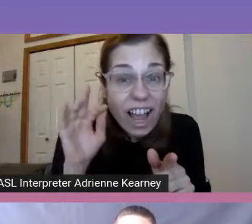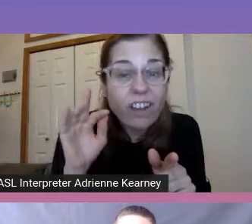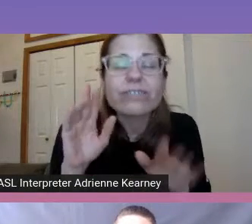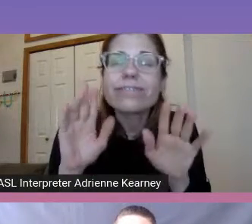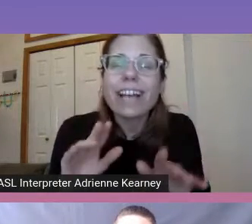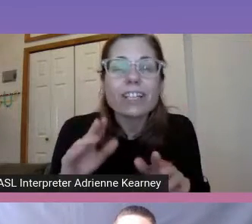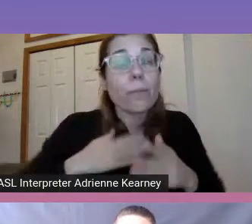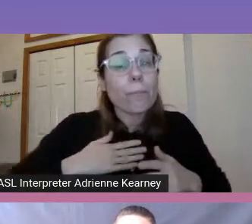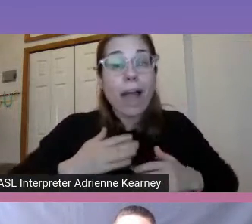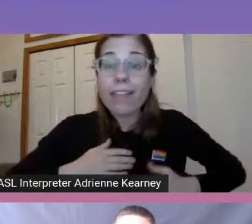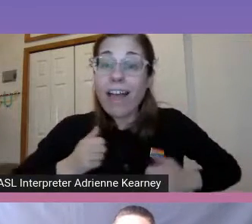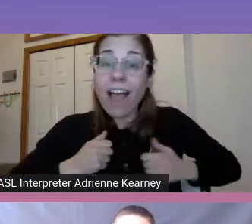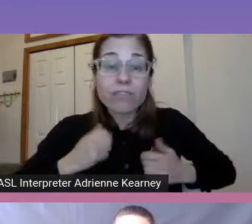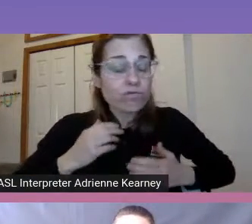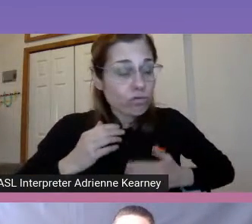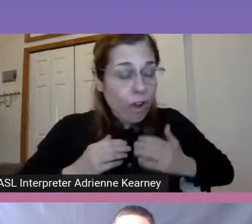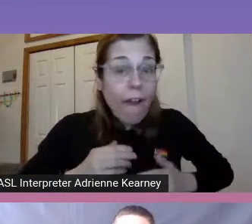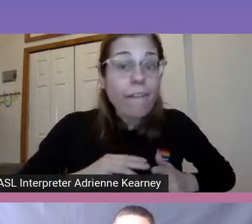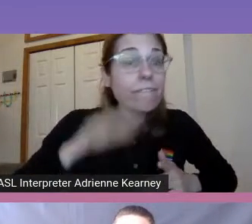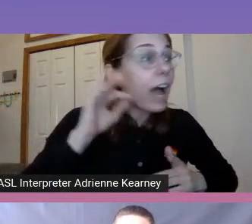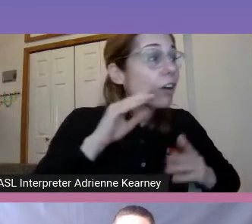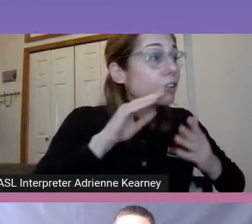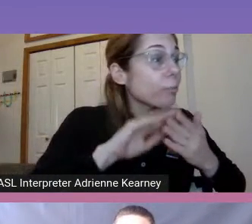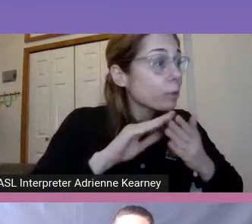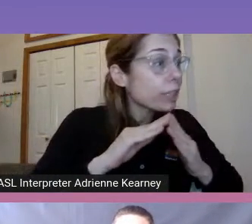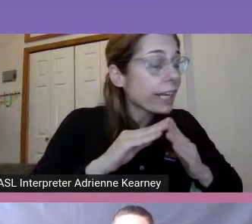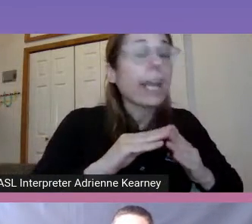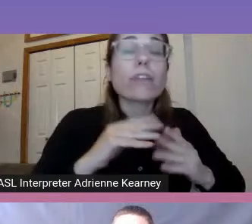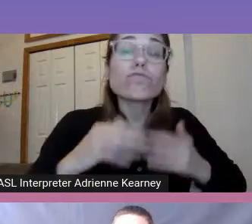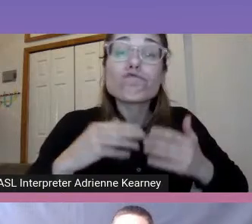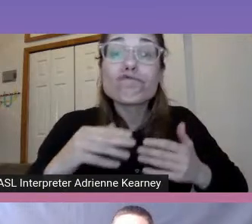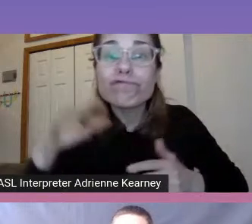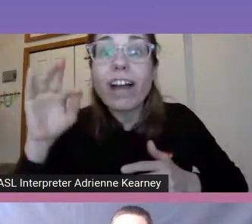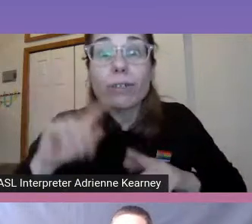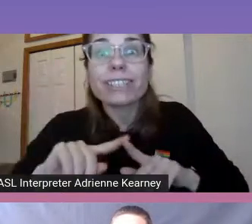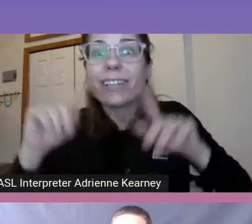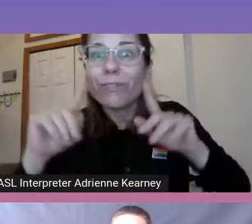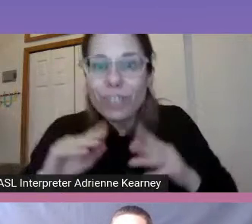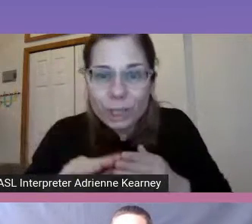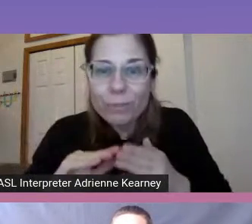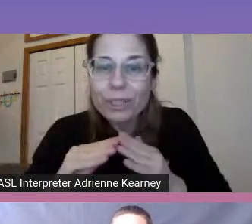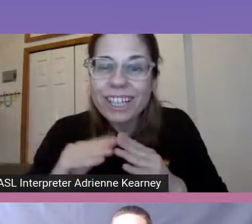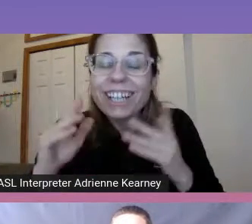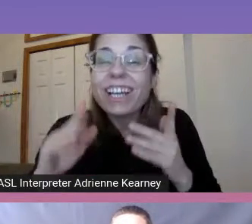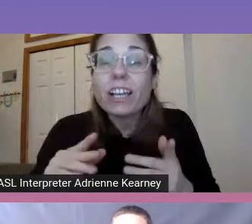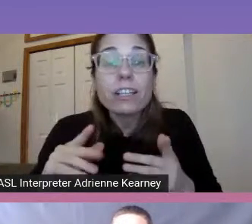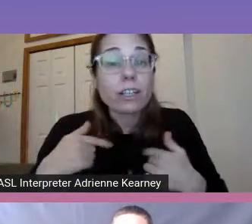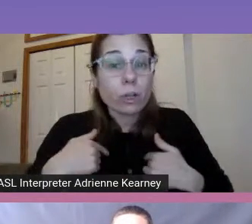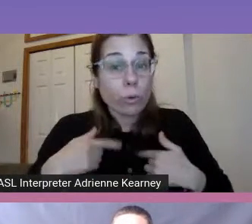life. I did not grow up in a place where it was safe to be queer, so finding that community has taken quite a long